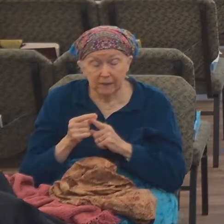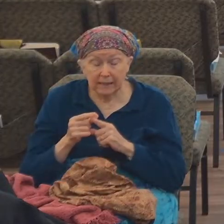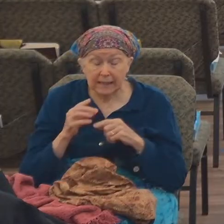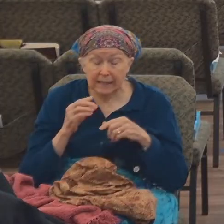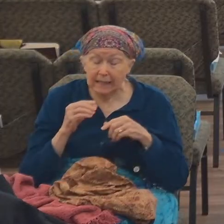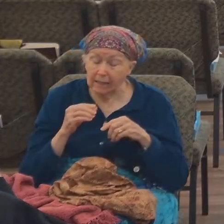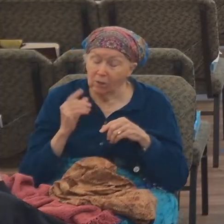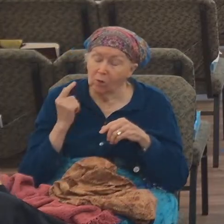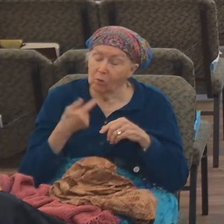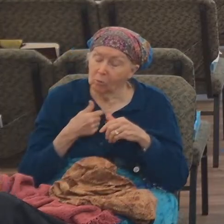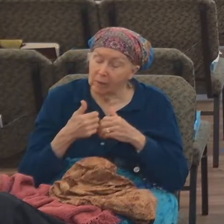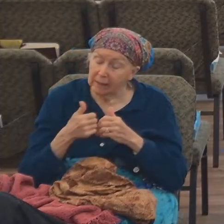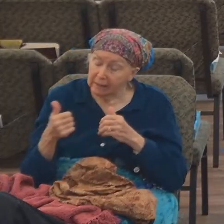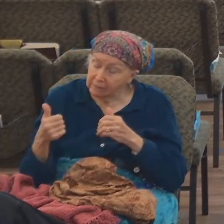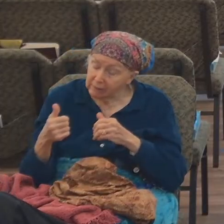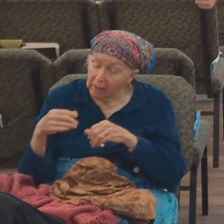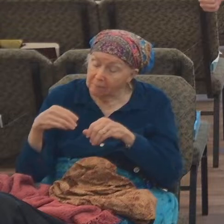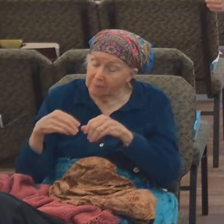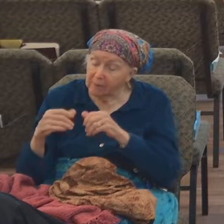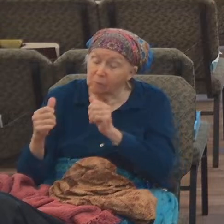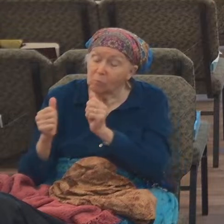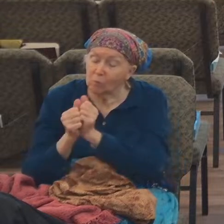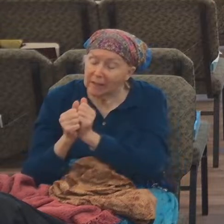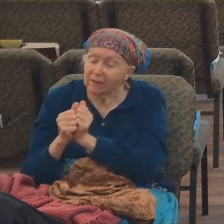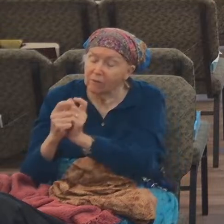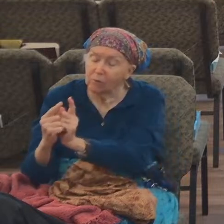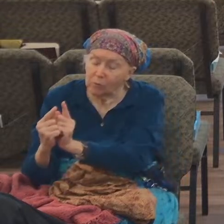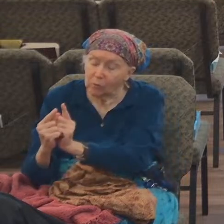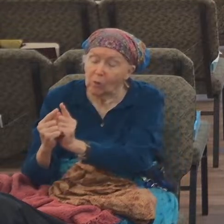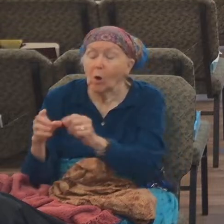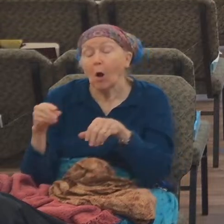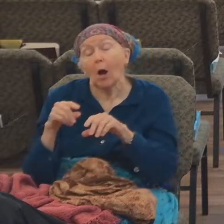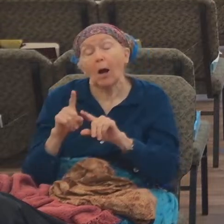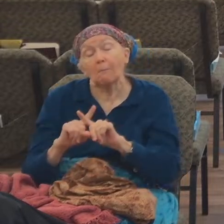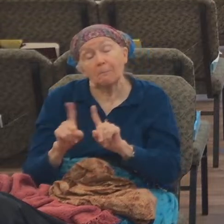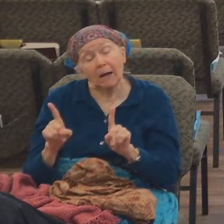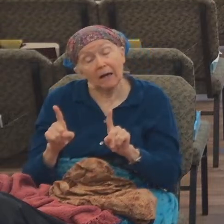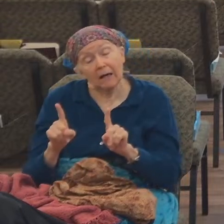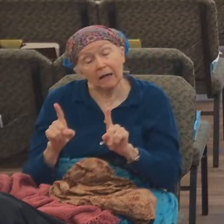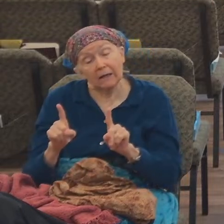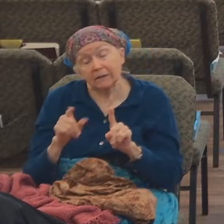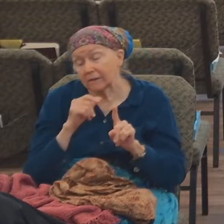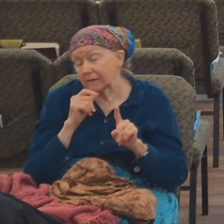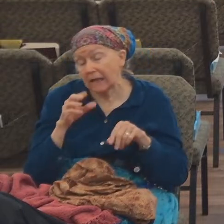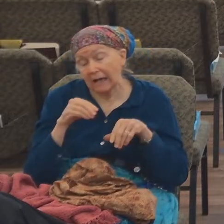We were separated in presence, yes, but not in affection.